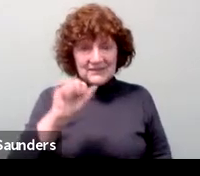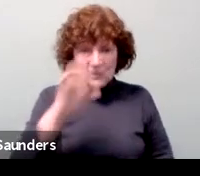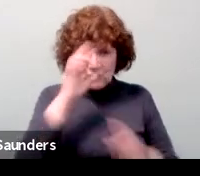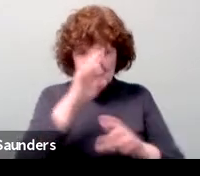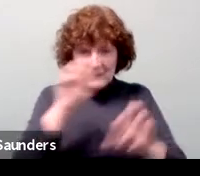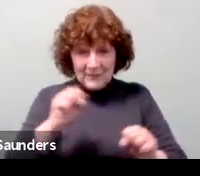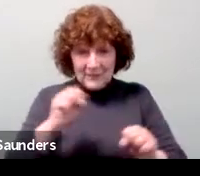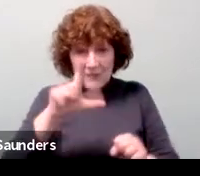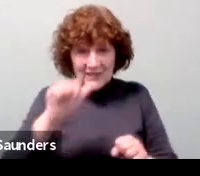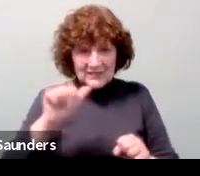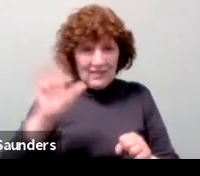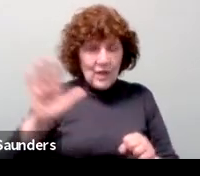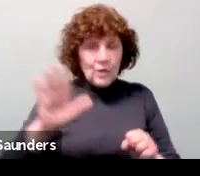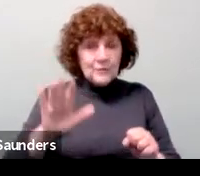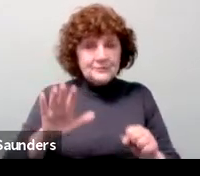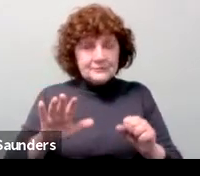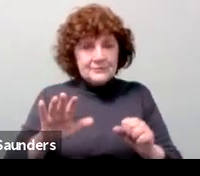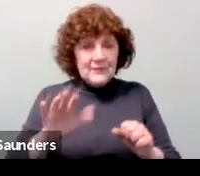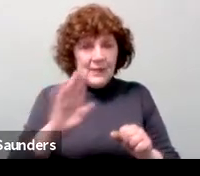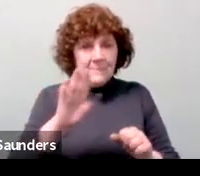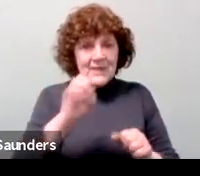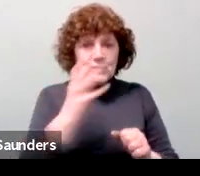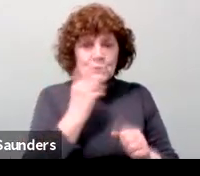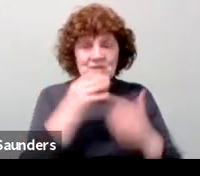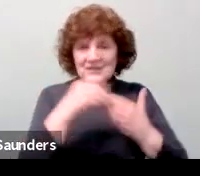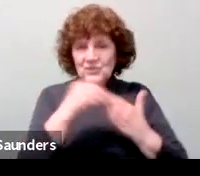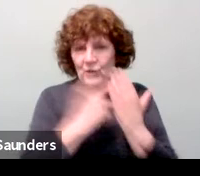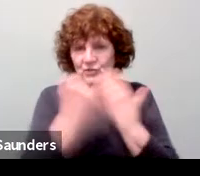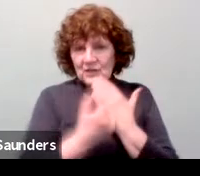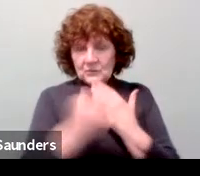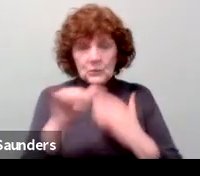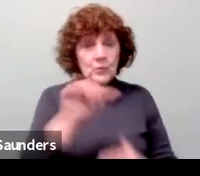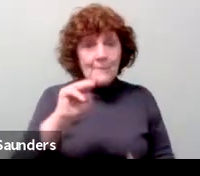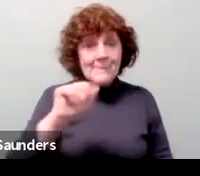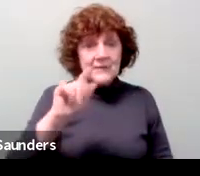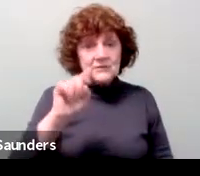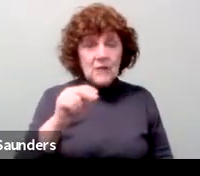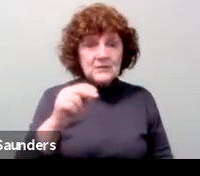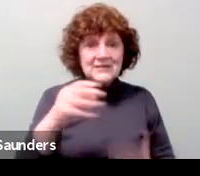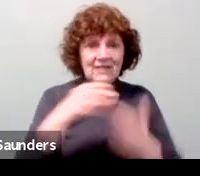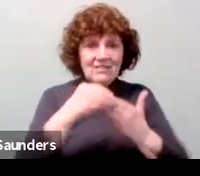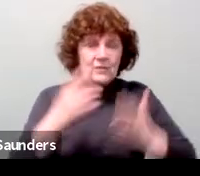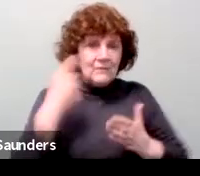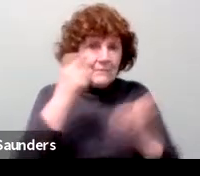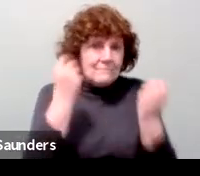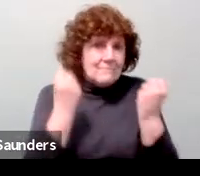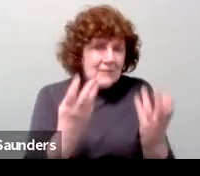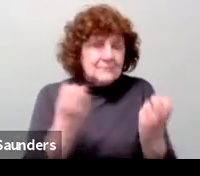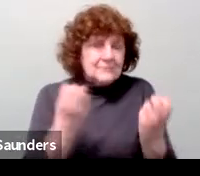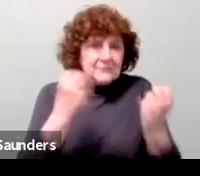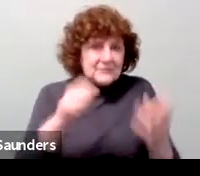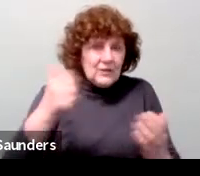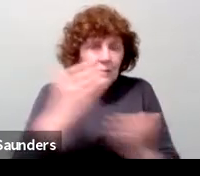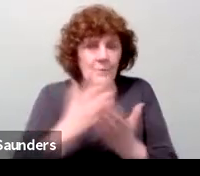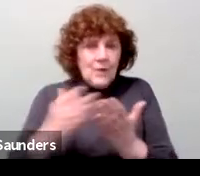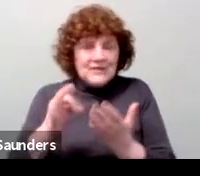based Jewish leadership project. And he is also on the front lines in many other aspects of